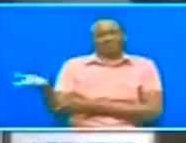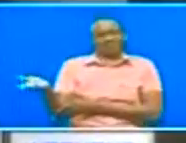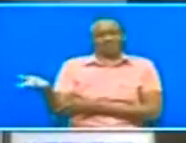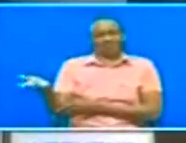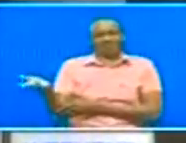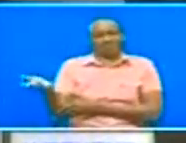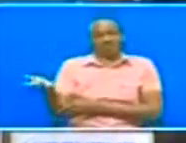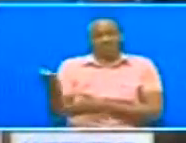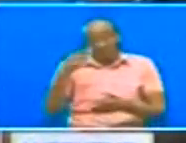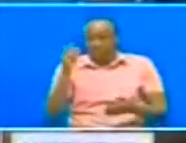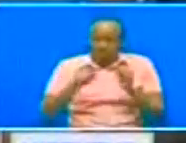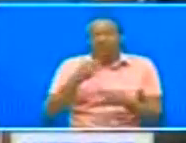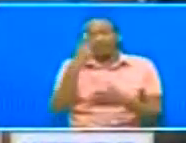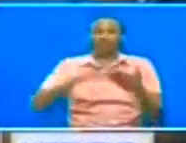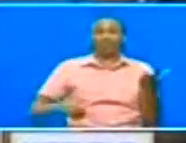What will they say?